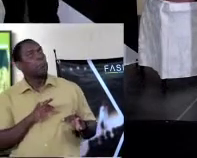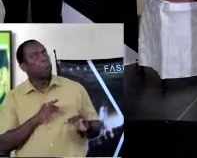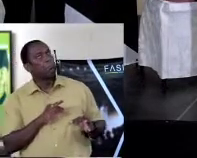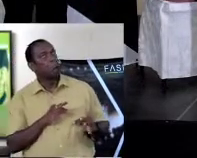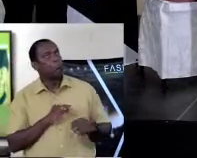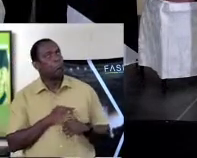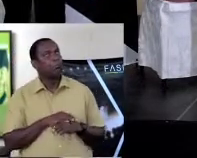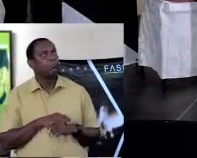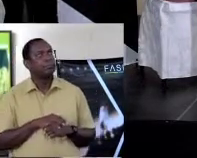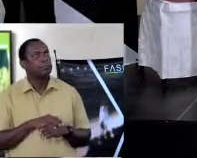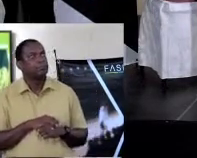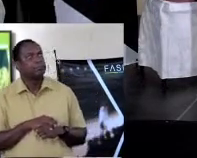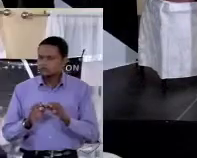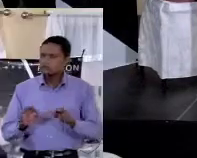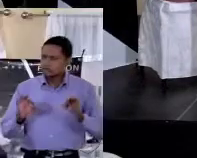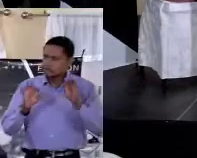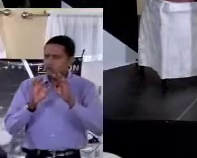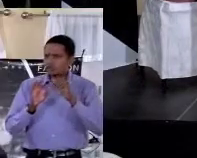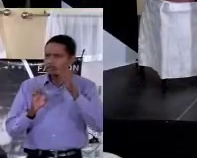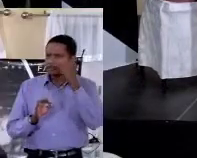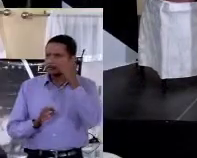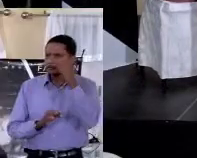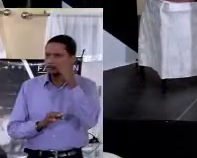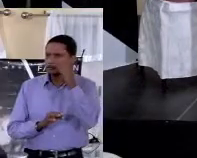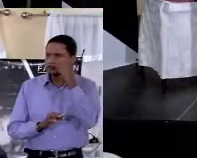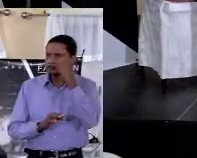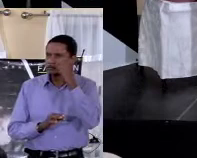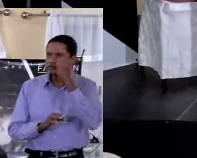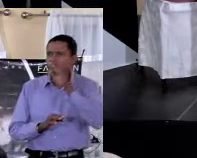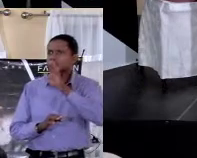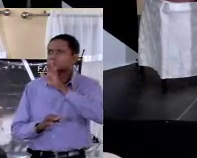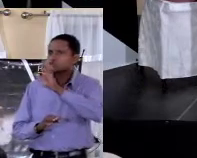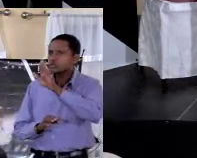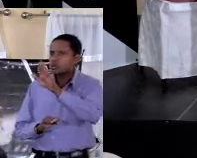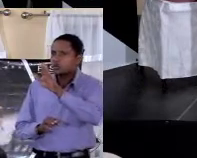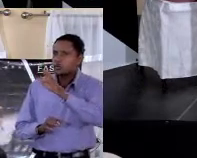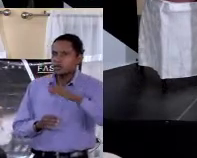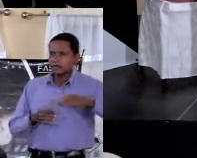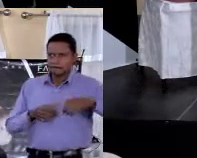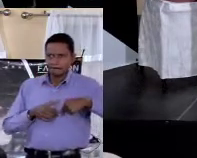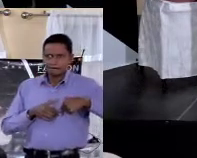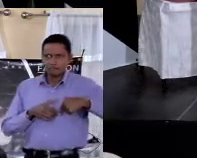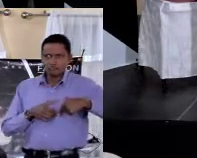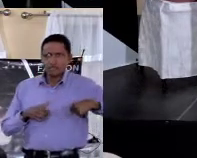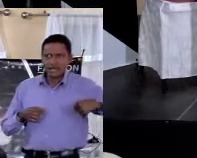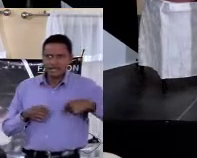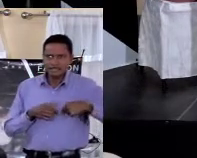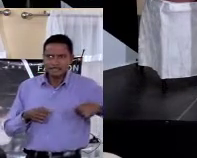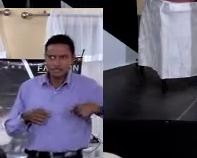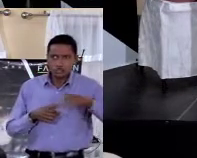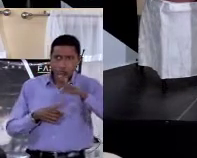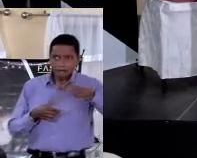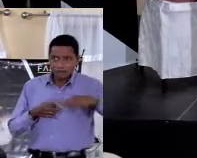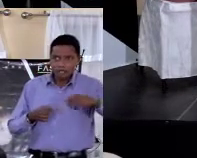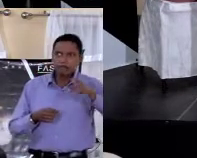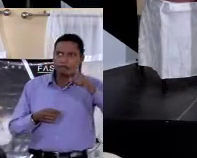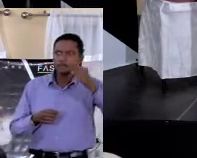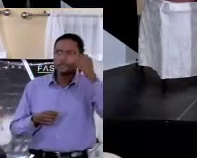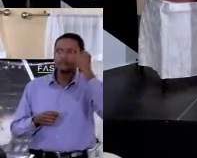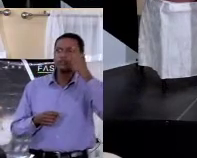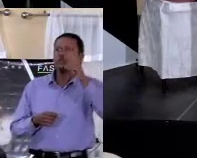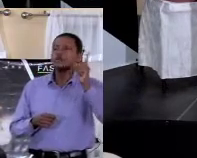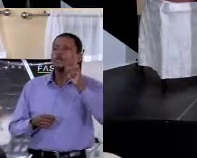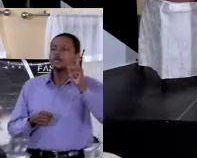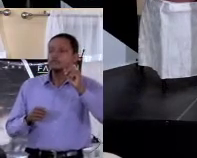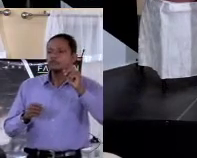It's important to understand where you want your brand to go. You know, you want to pretty much determine the trajectory of